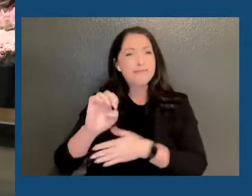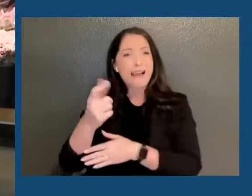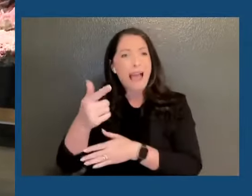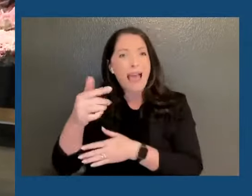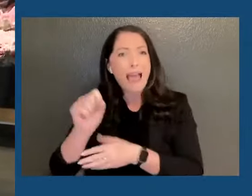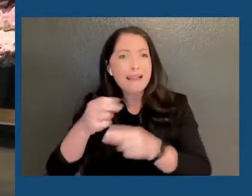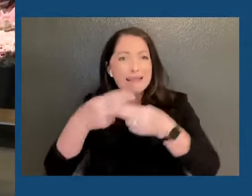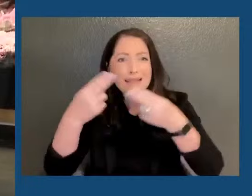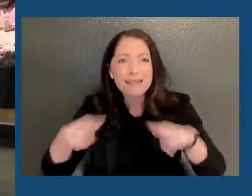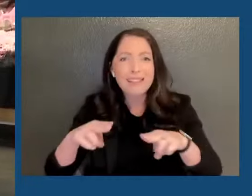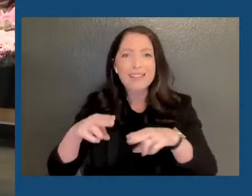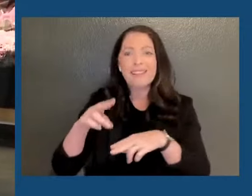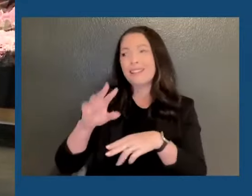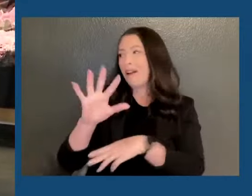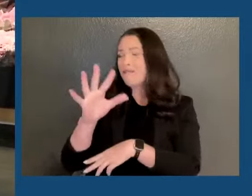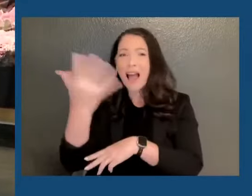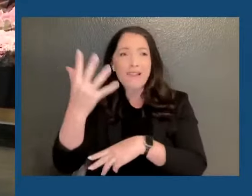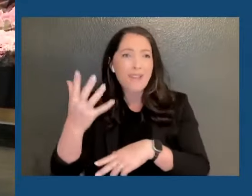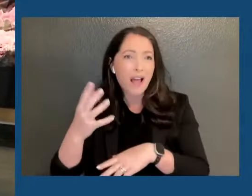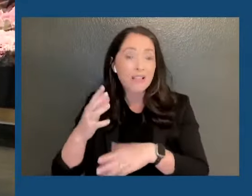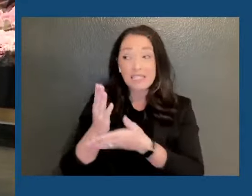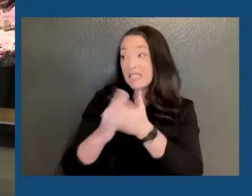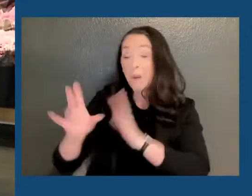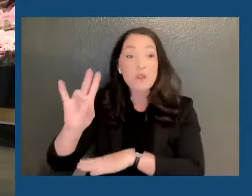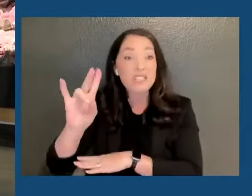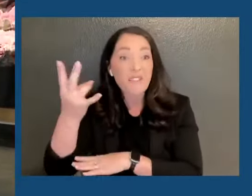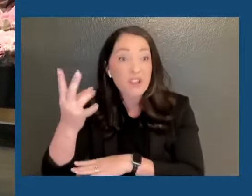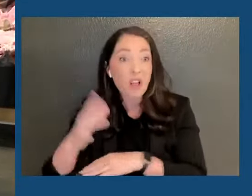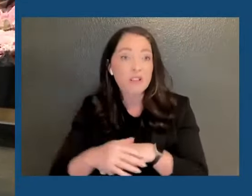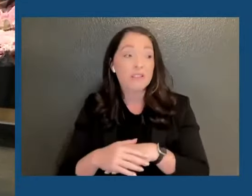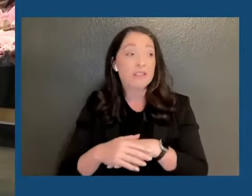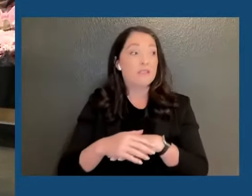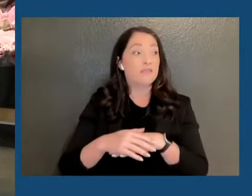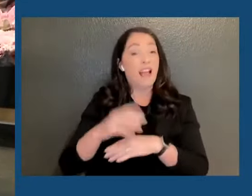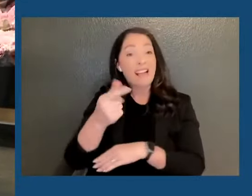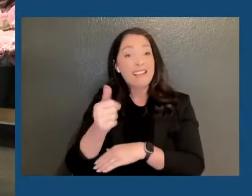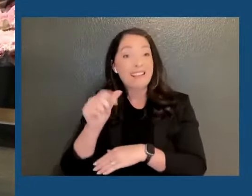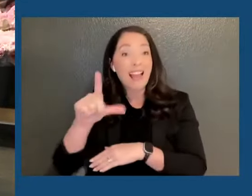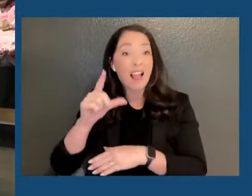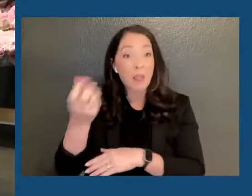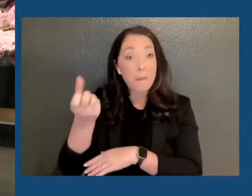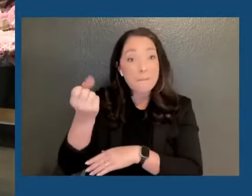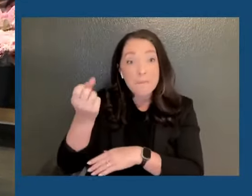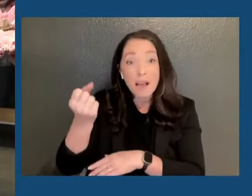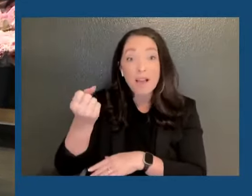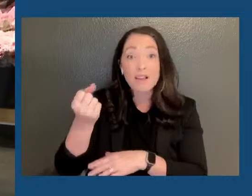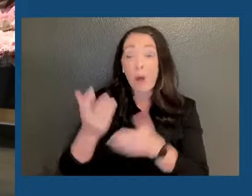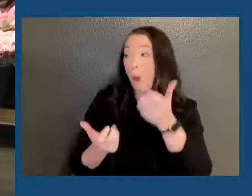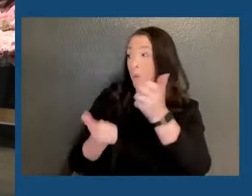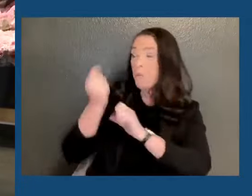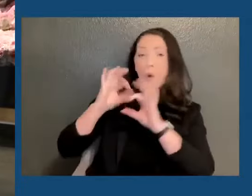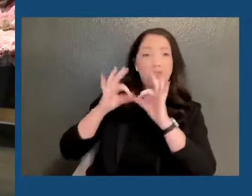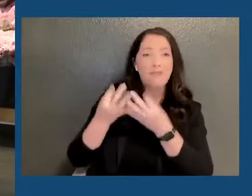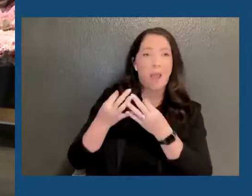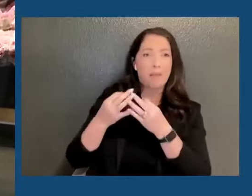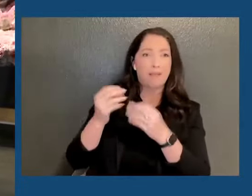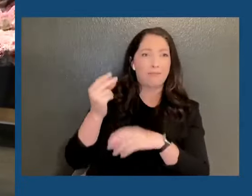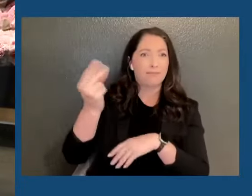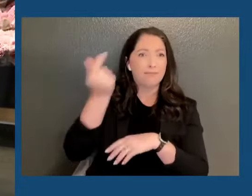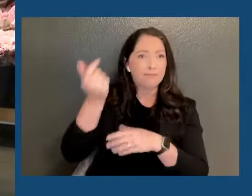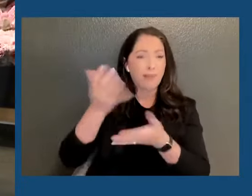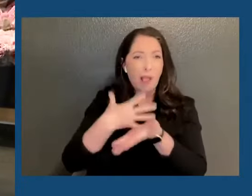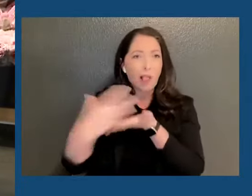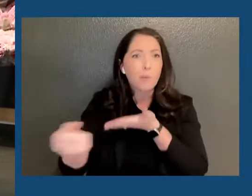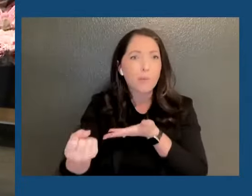are $7. The gallon of milk, and for most families, you can go through a gallon of milk so quickly, it's another